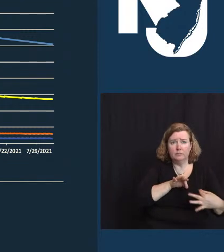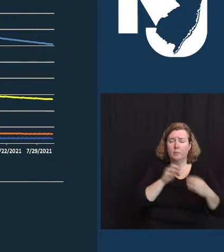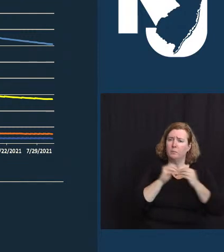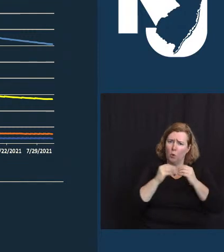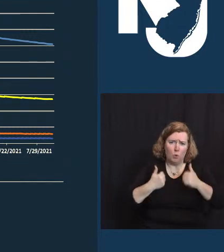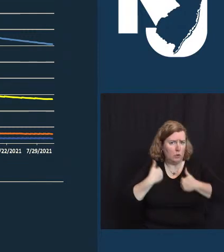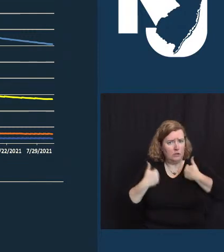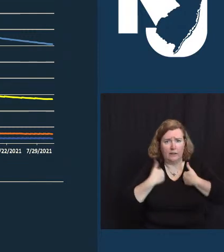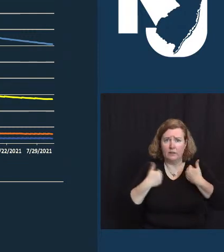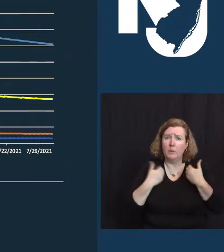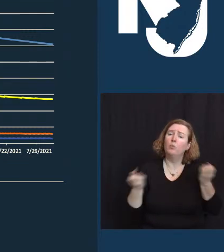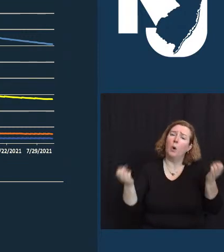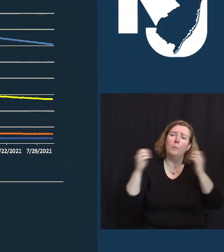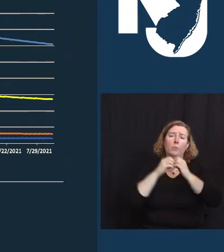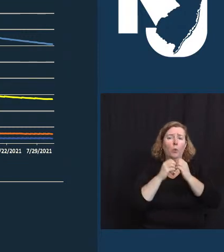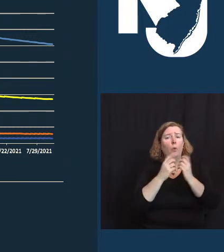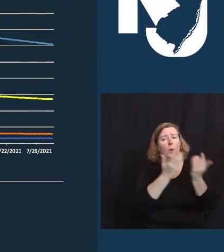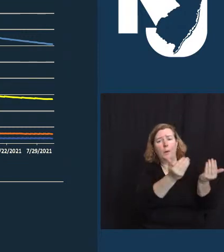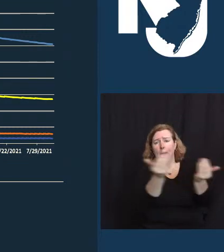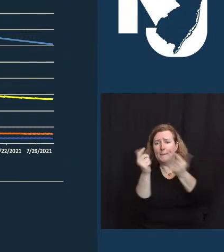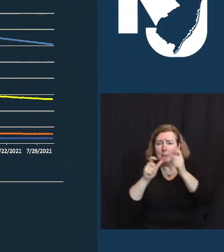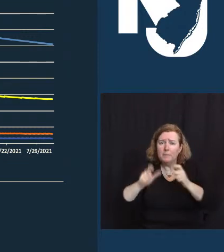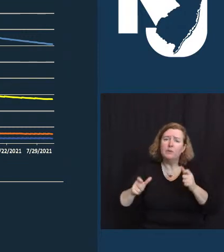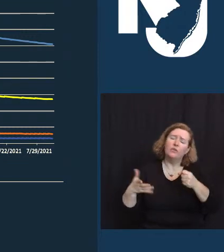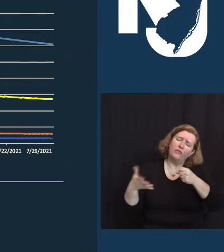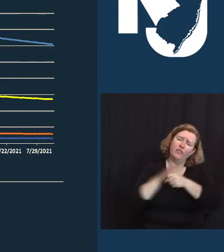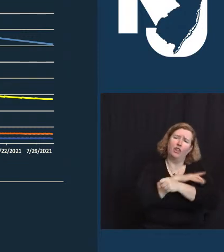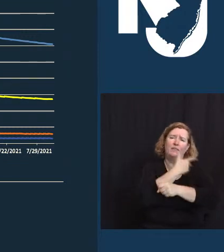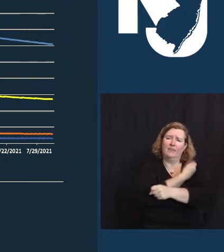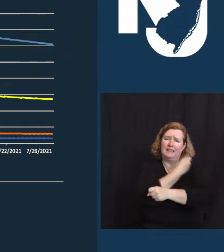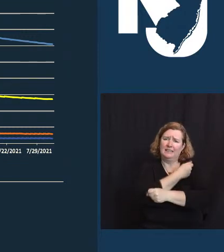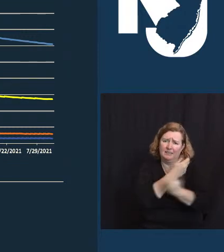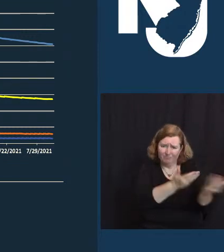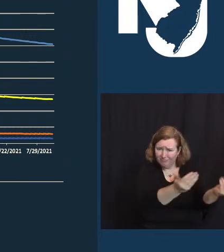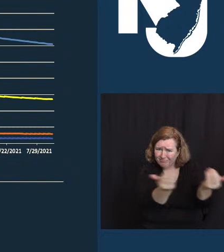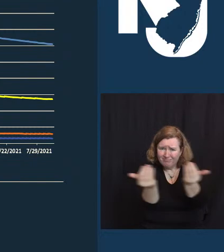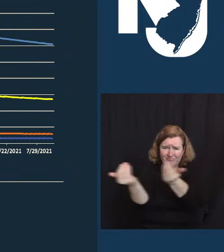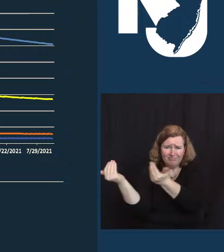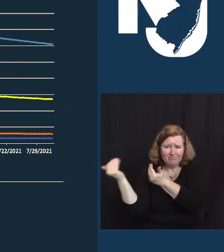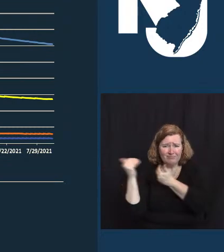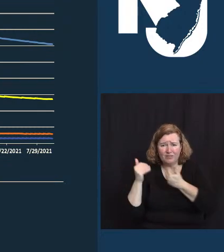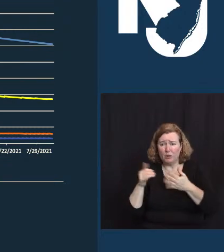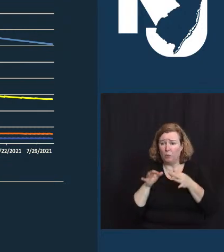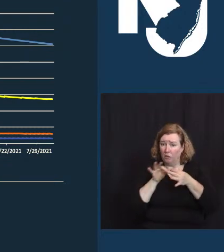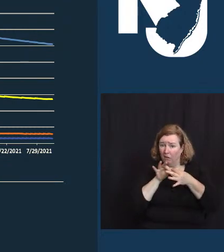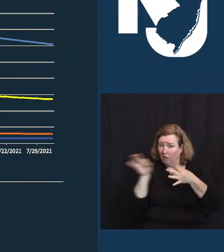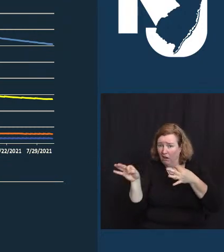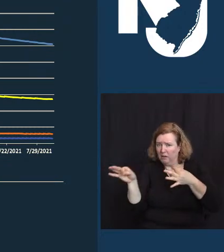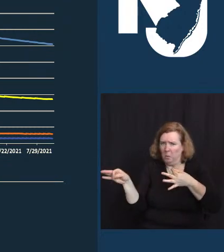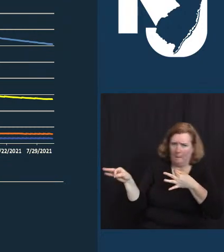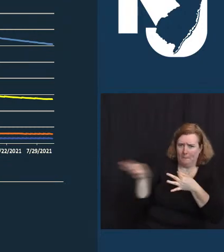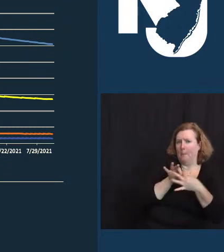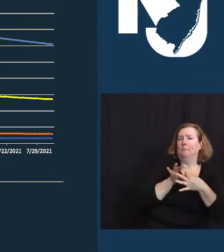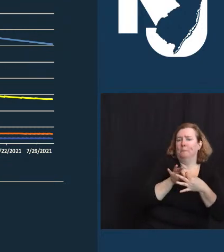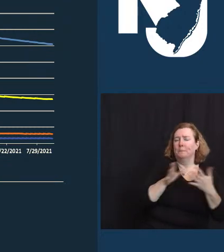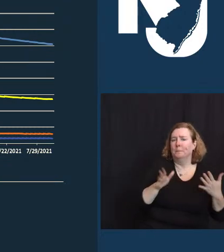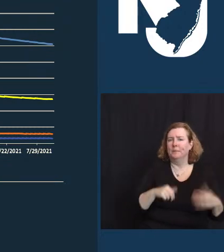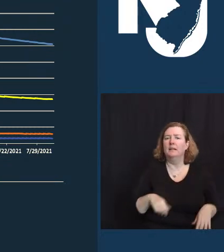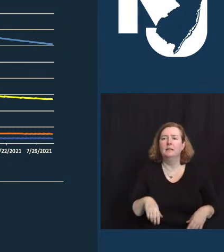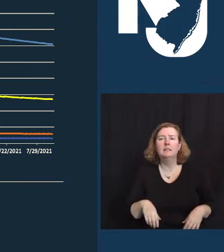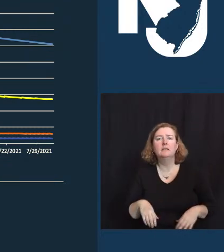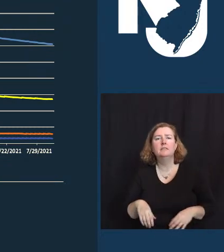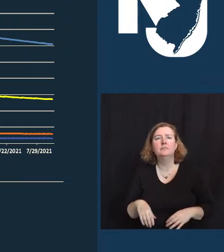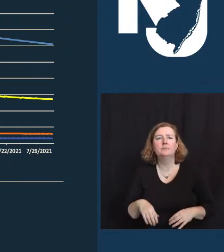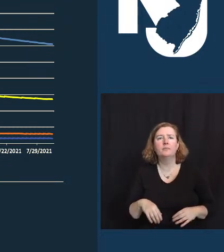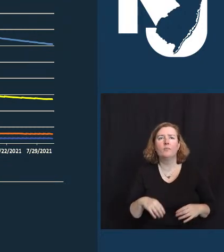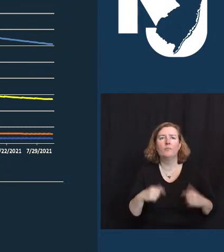more people into the ranks of the fully vaccinated in a shorter amount of time. I'm gratified, by the way, that as we did it, the next day the federal government